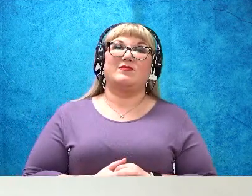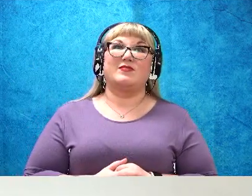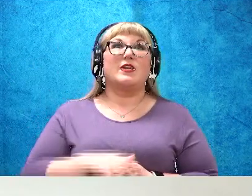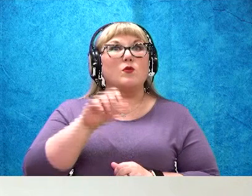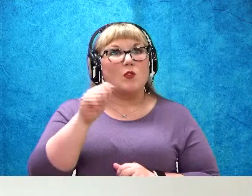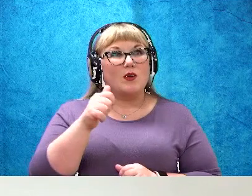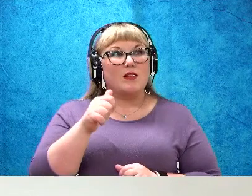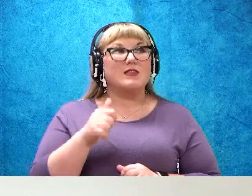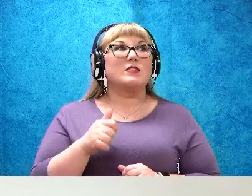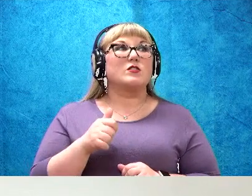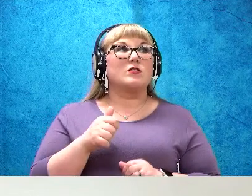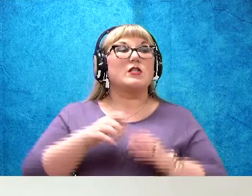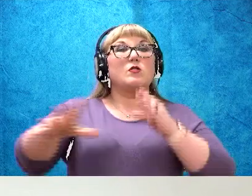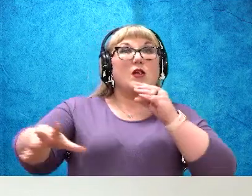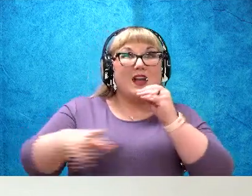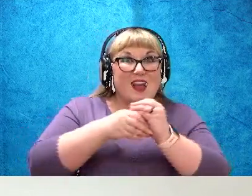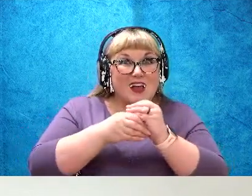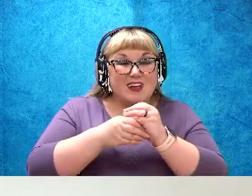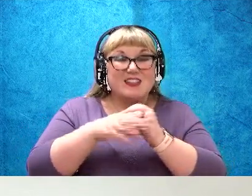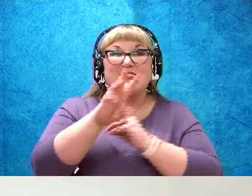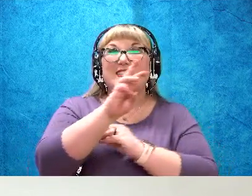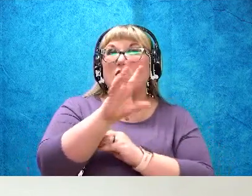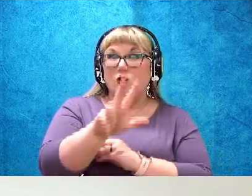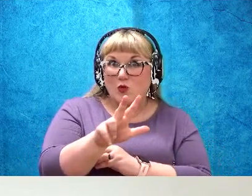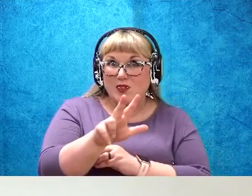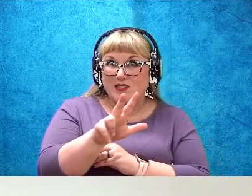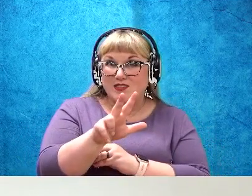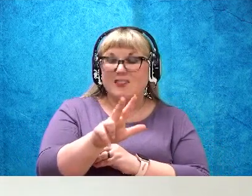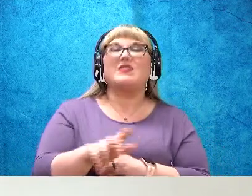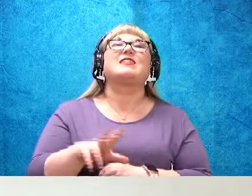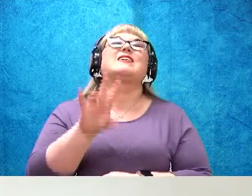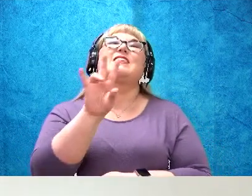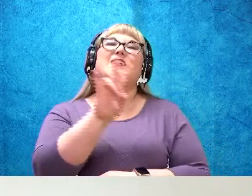10 more than 63 is